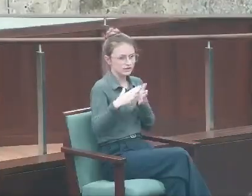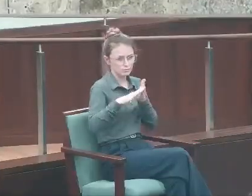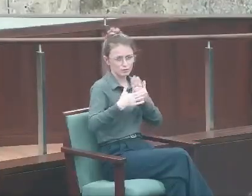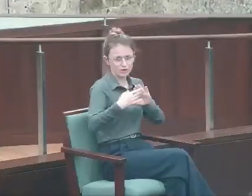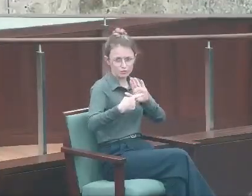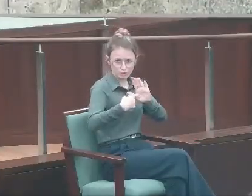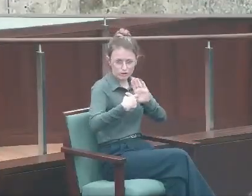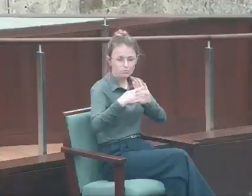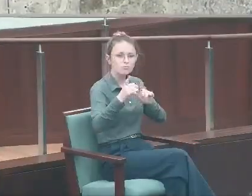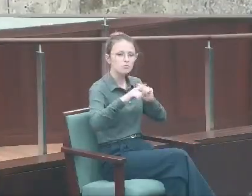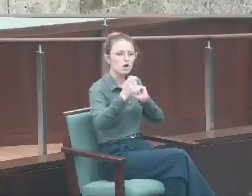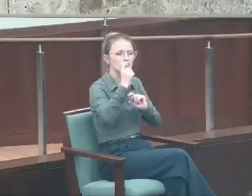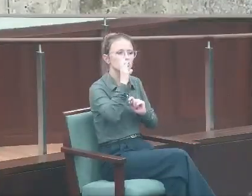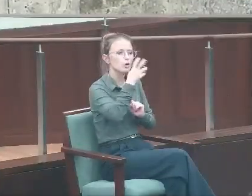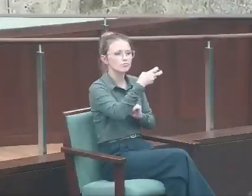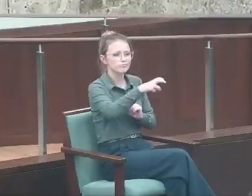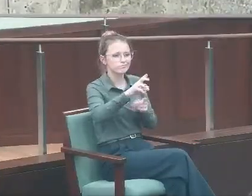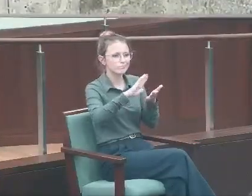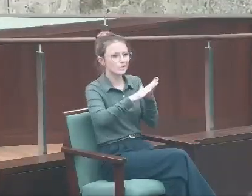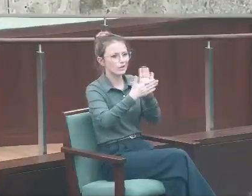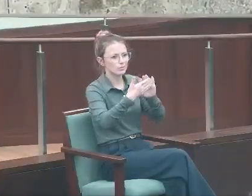moving over to as a